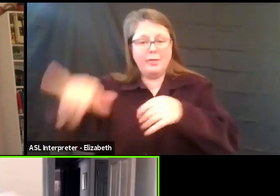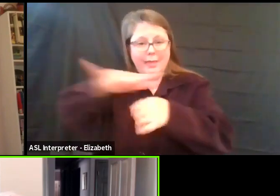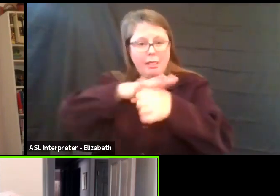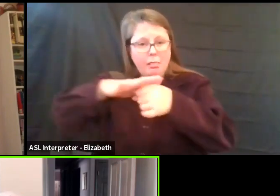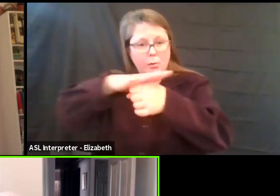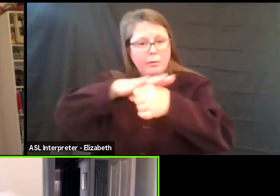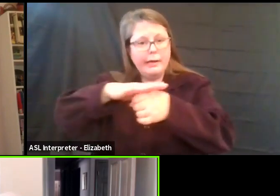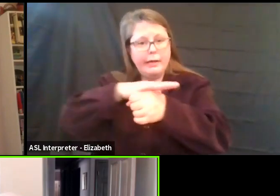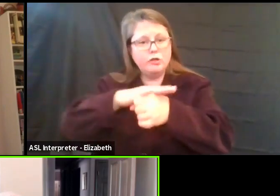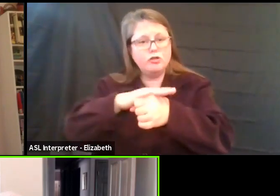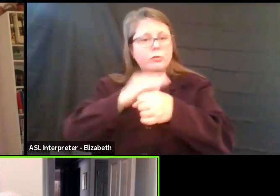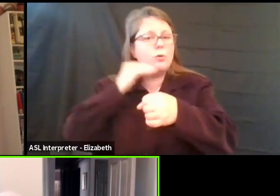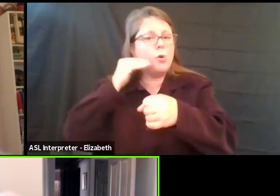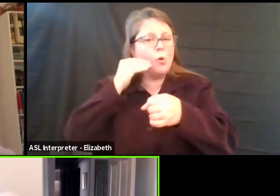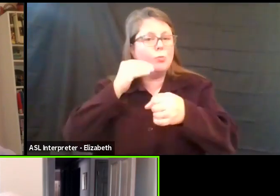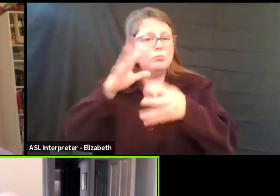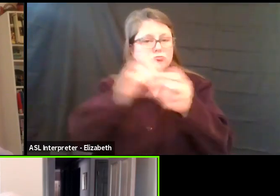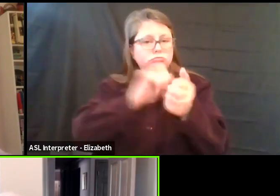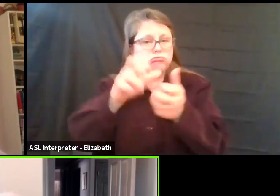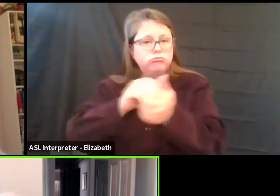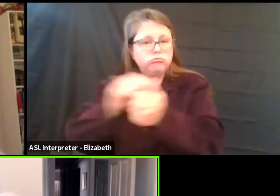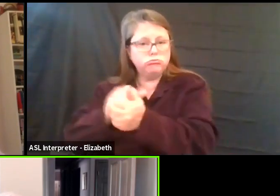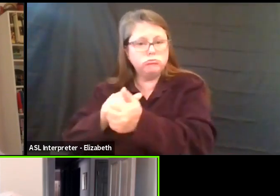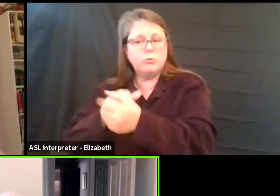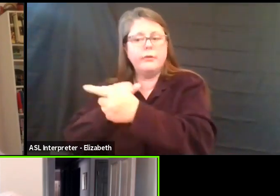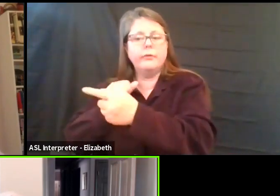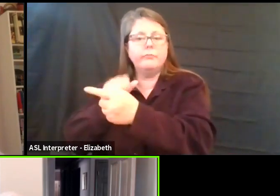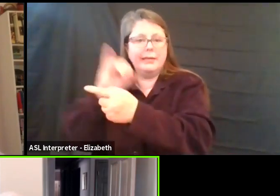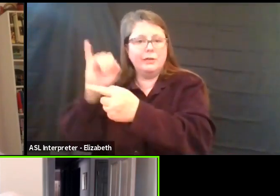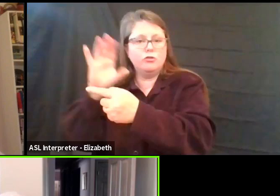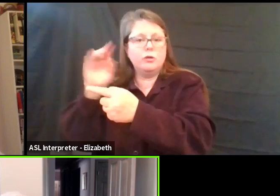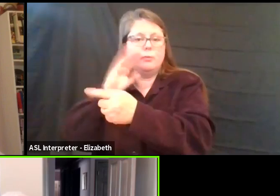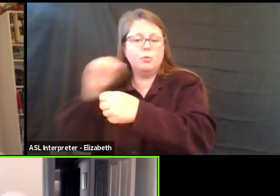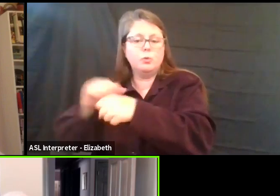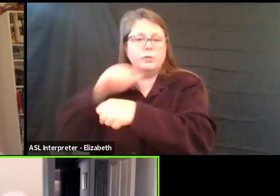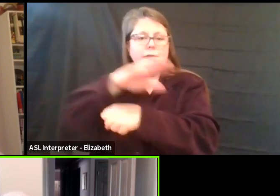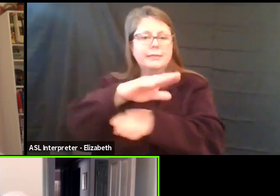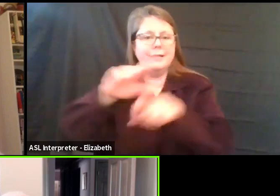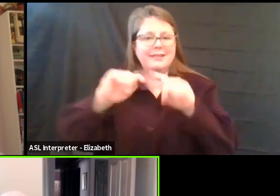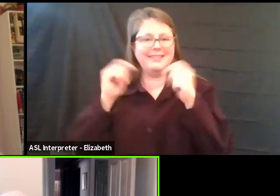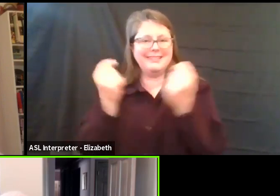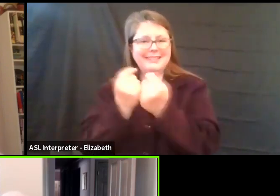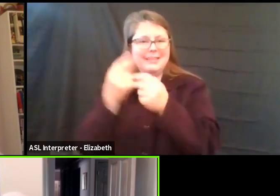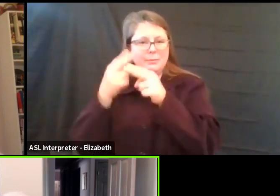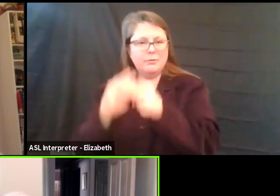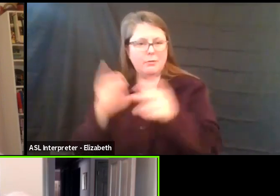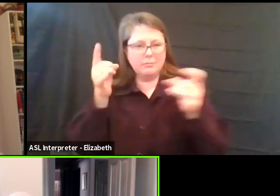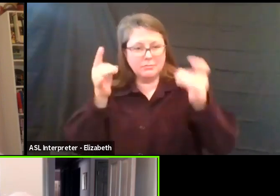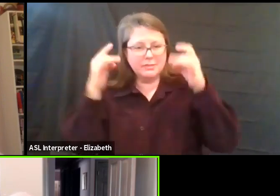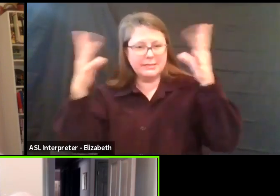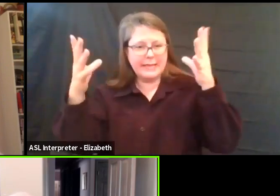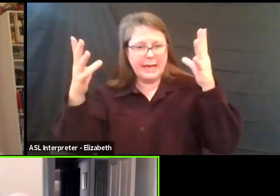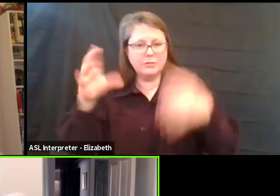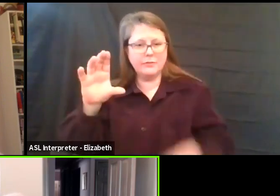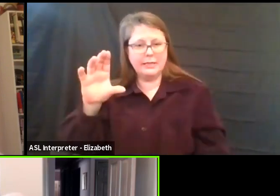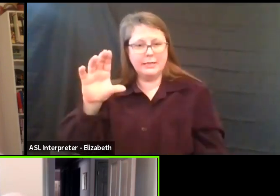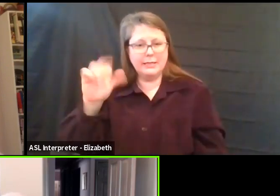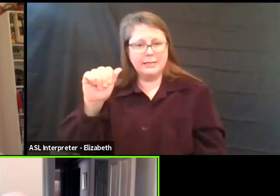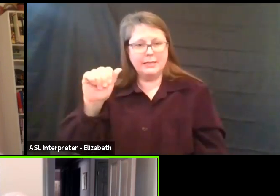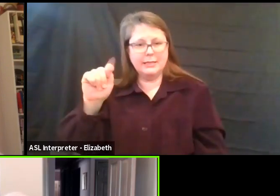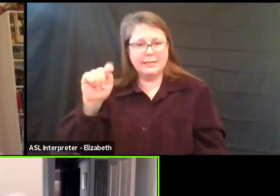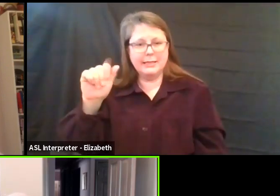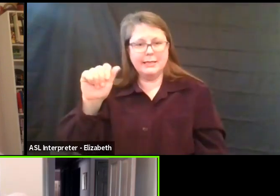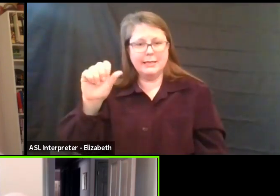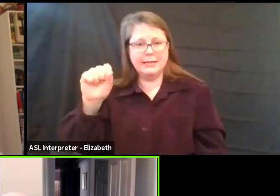So there are people on site that are trained to handle catastrophe situations. They come from all over the country. They may have